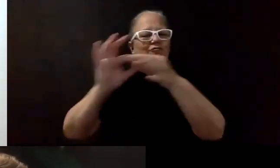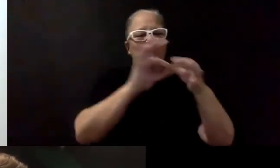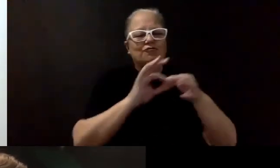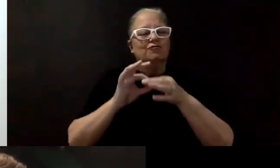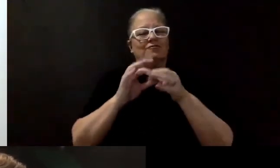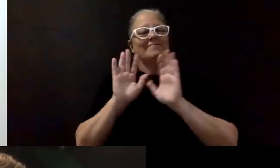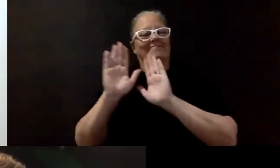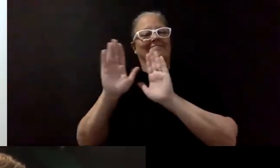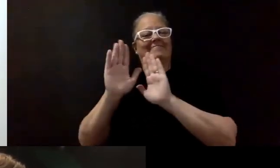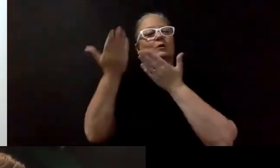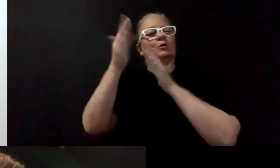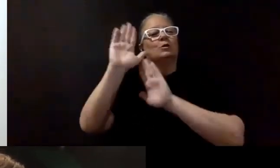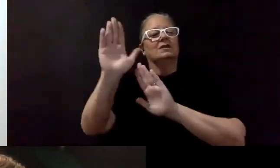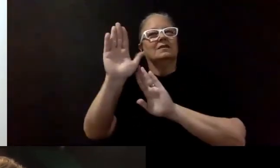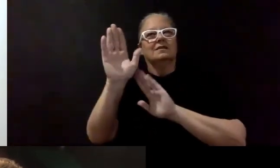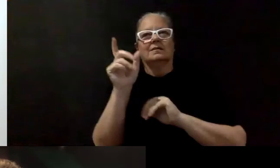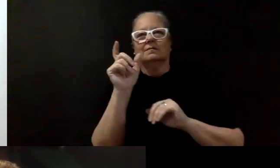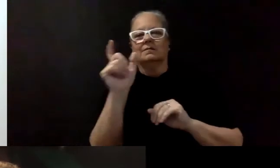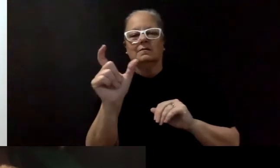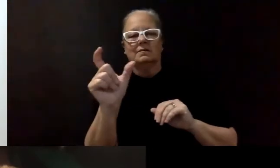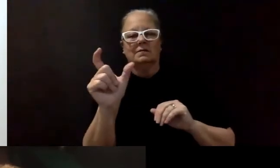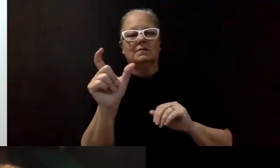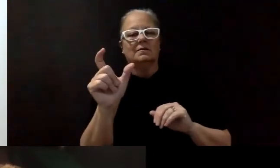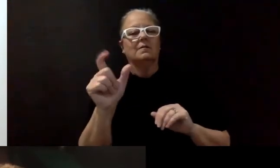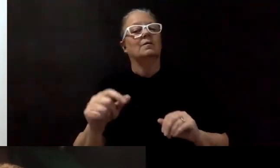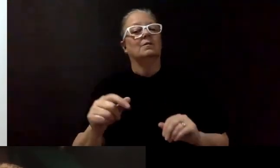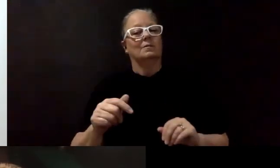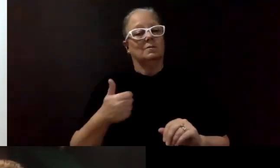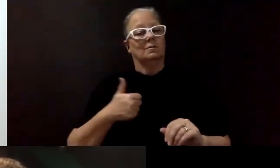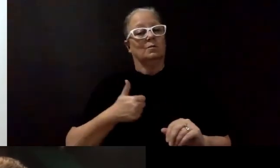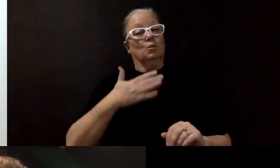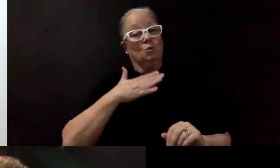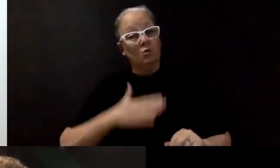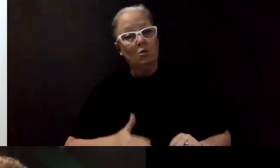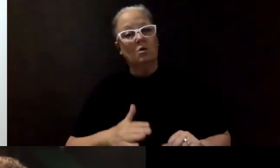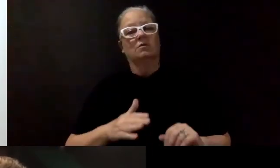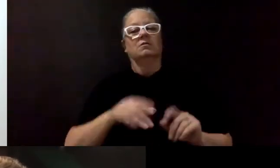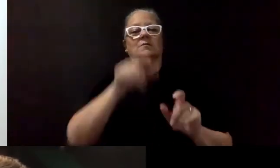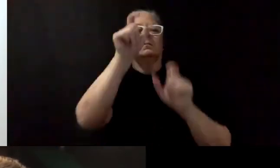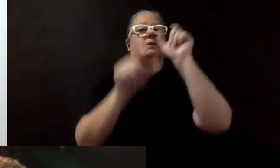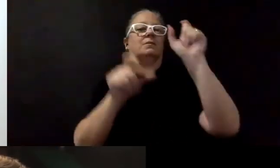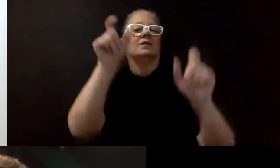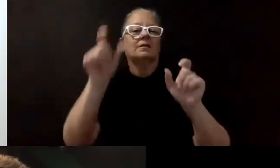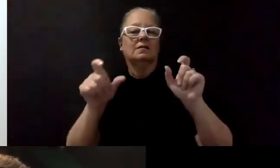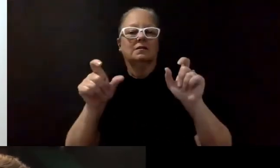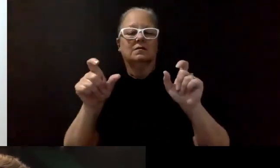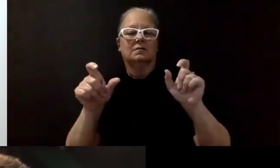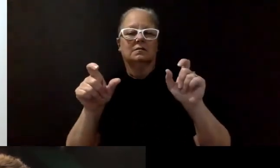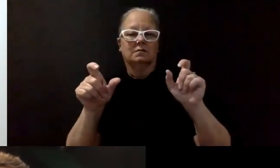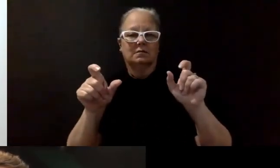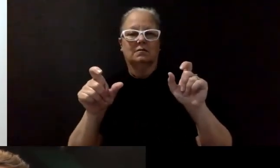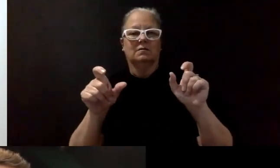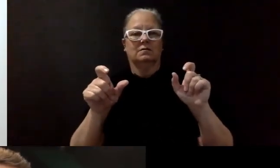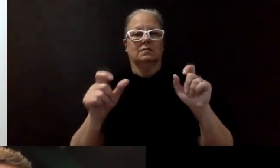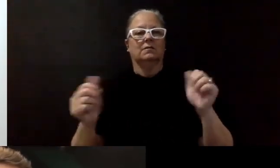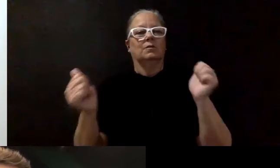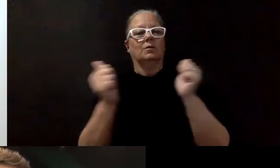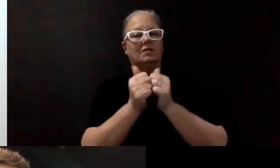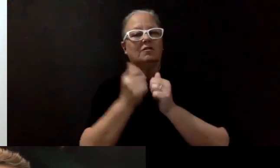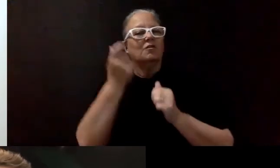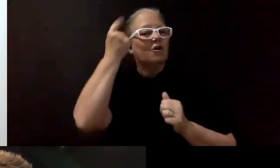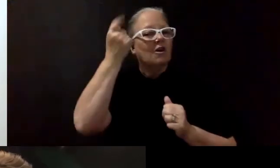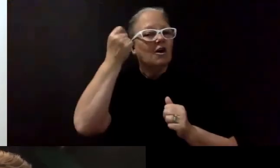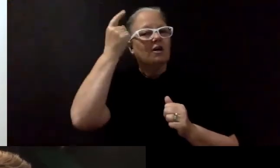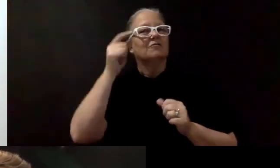and really just bringing people together with a shared sense of understanding